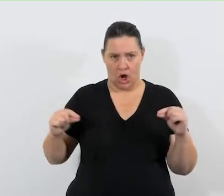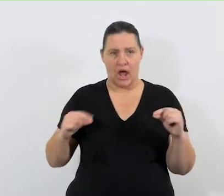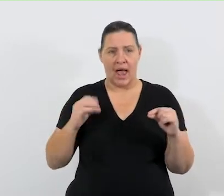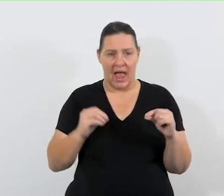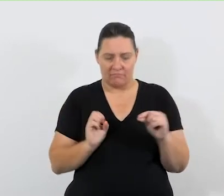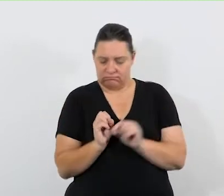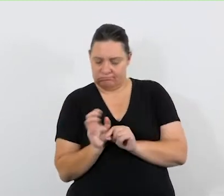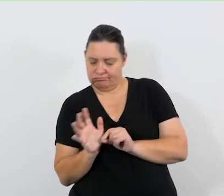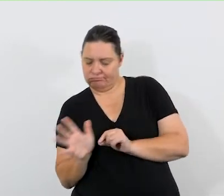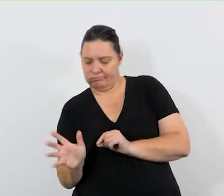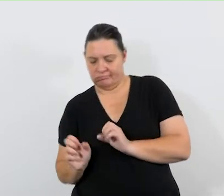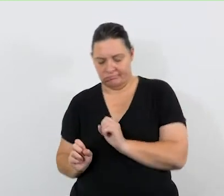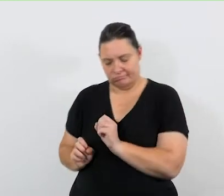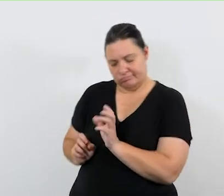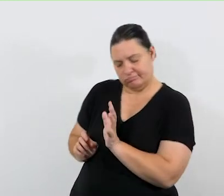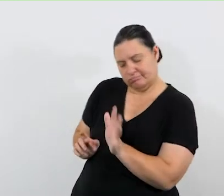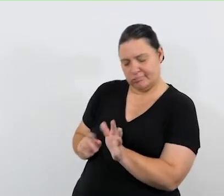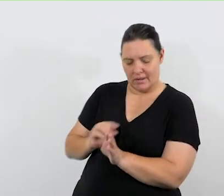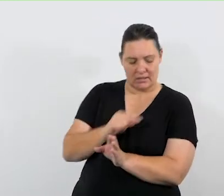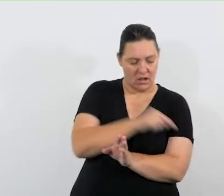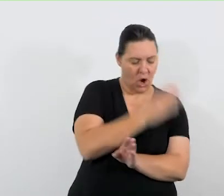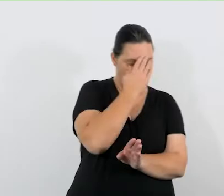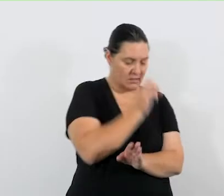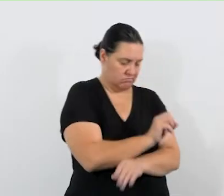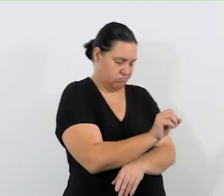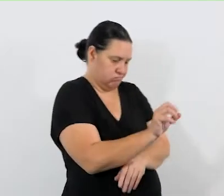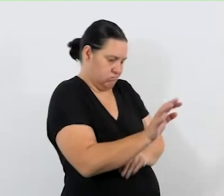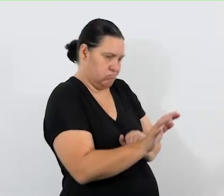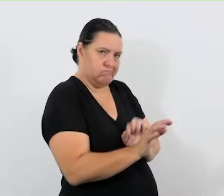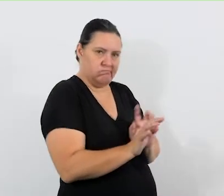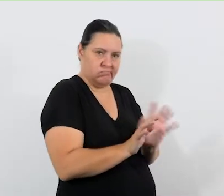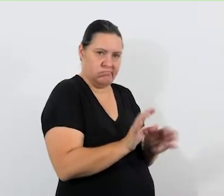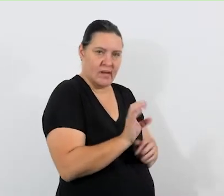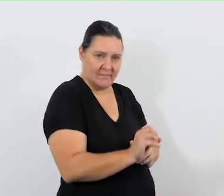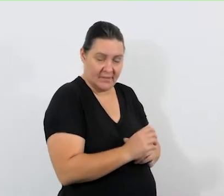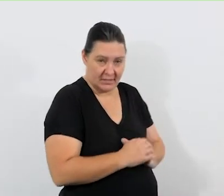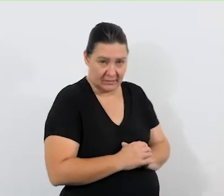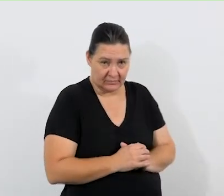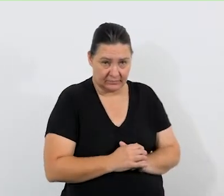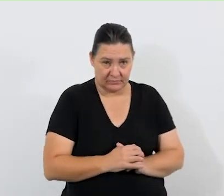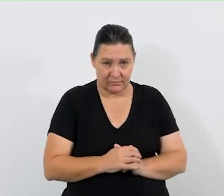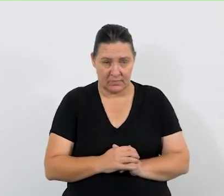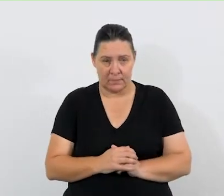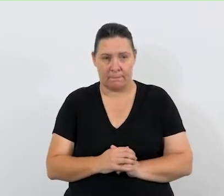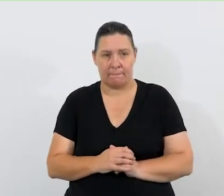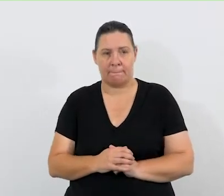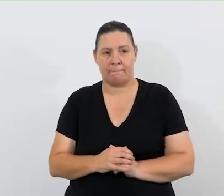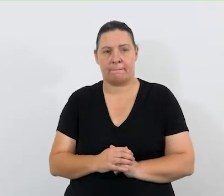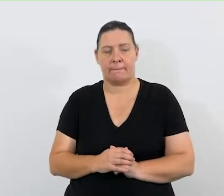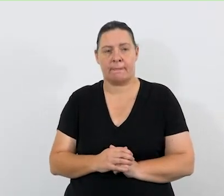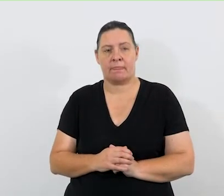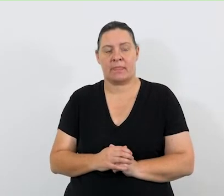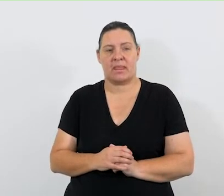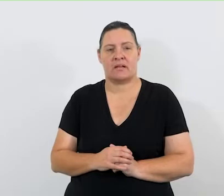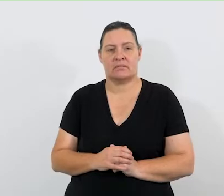long and they have branches at the ends. As you can see from the picture, it is long, and right